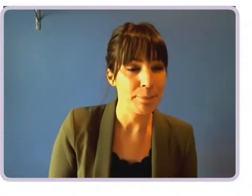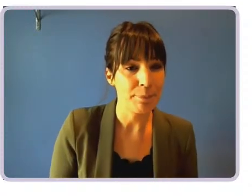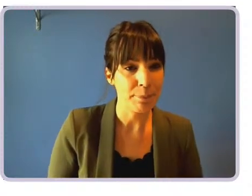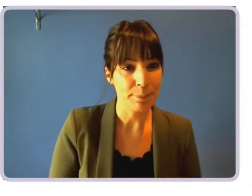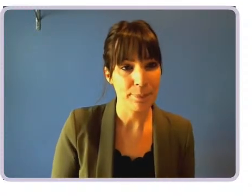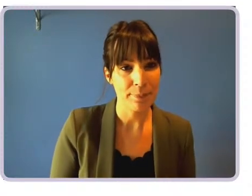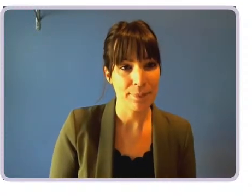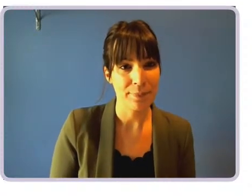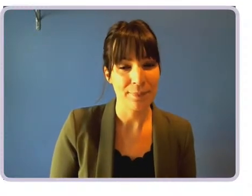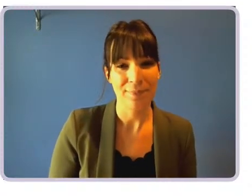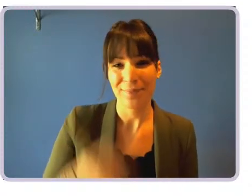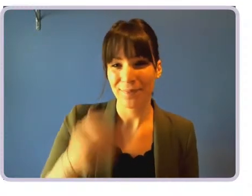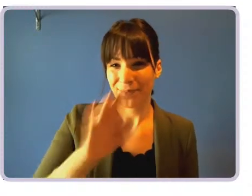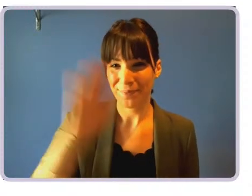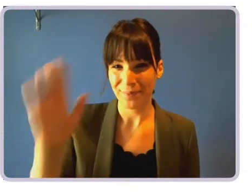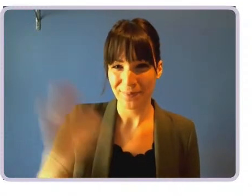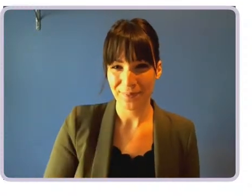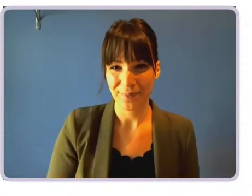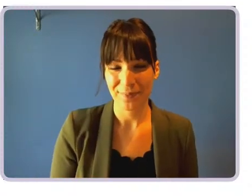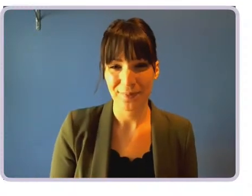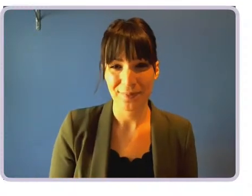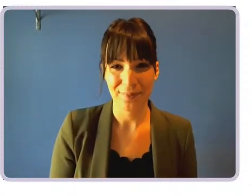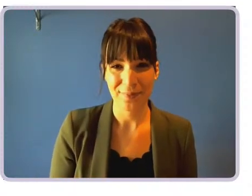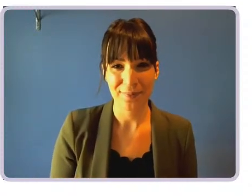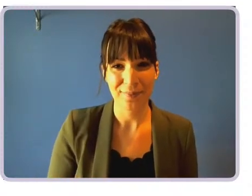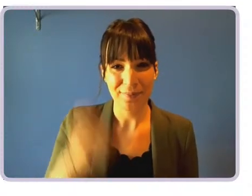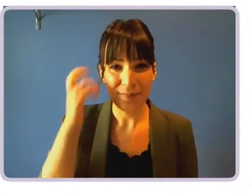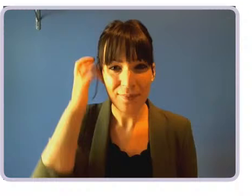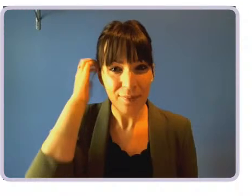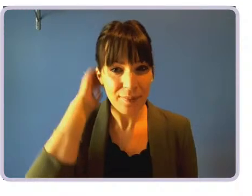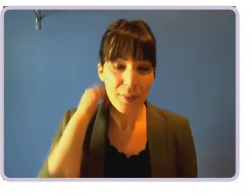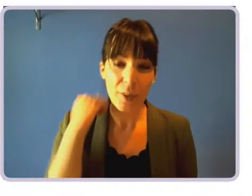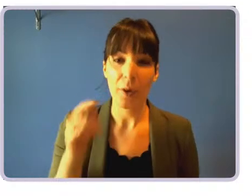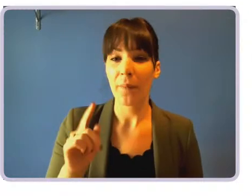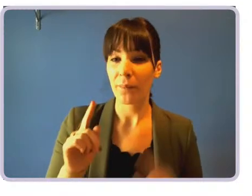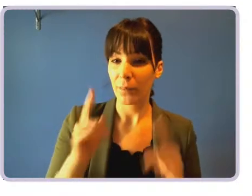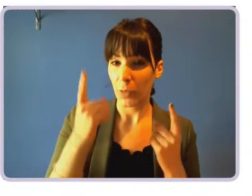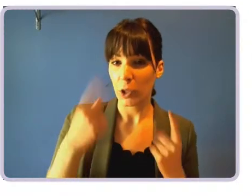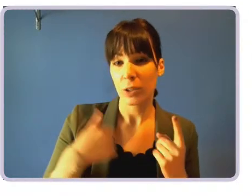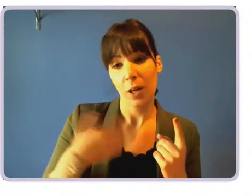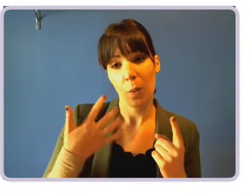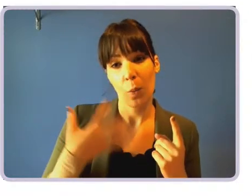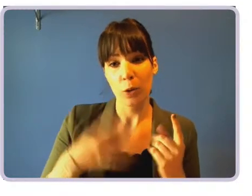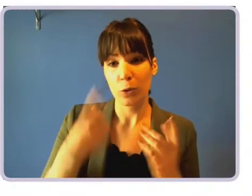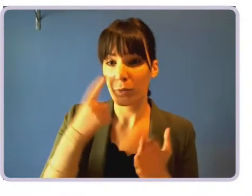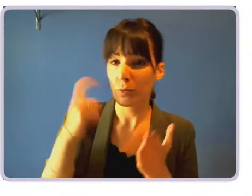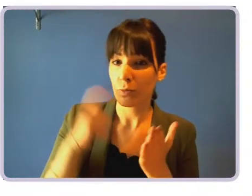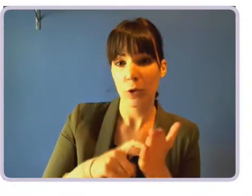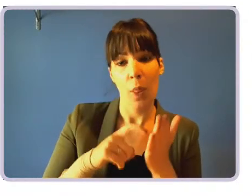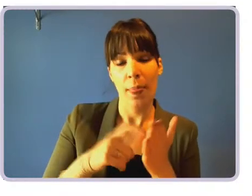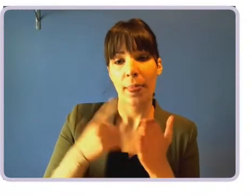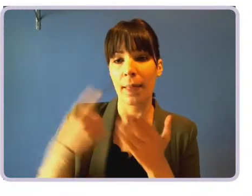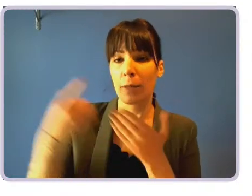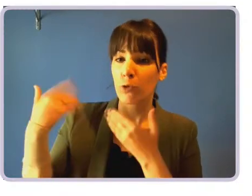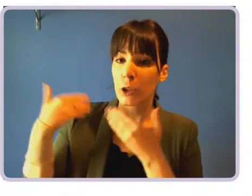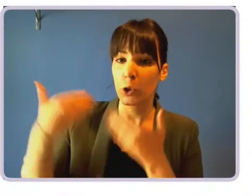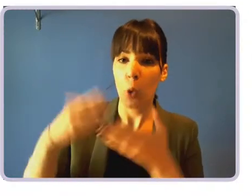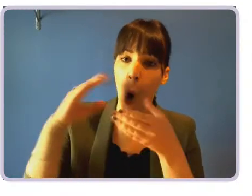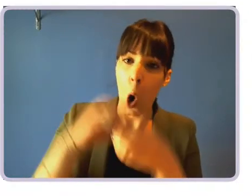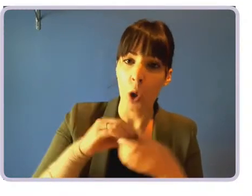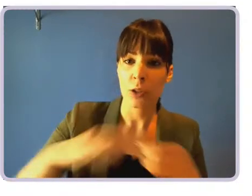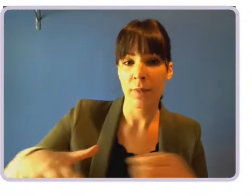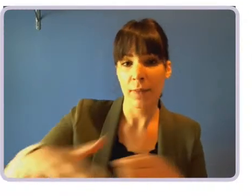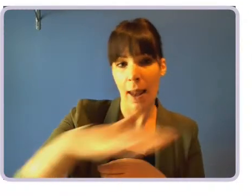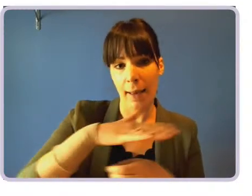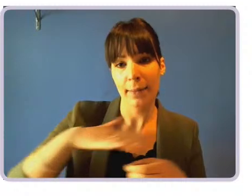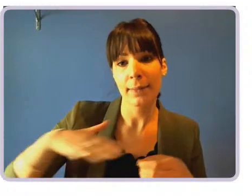Hi everyone. First up, I would like to acknowledge the traditional owners of the land, the Tanarong people where